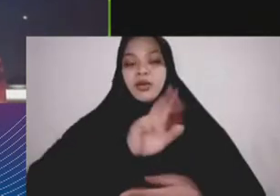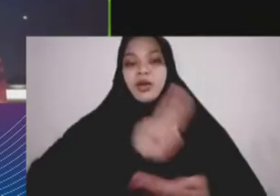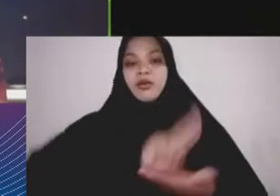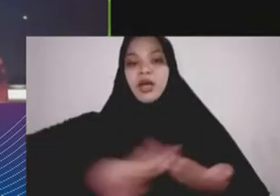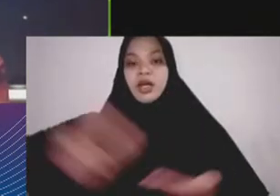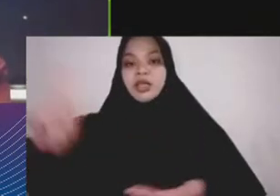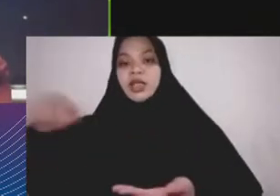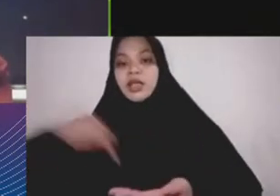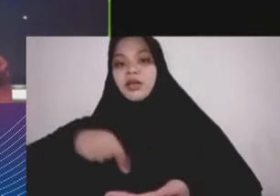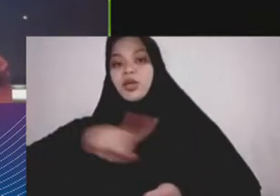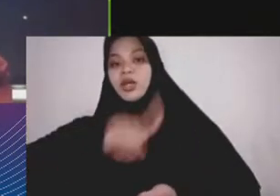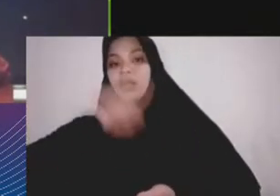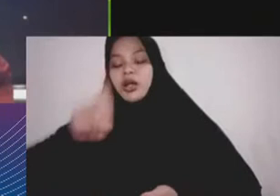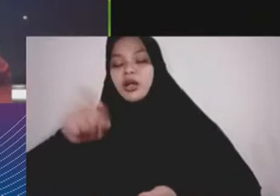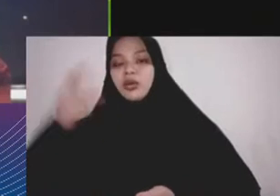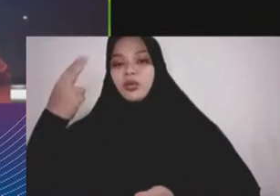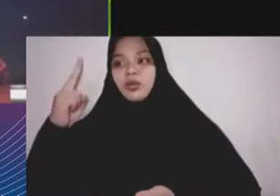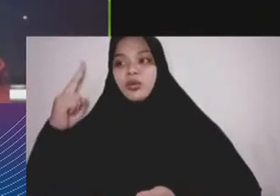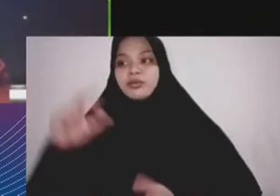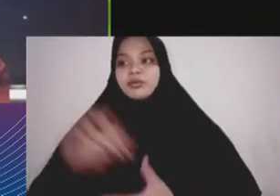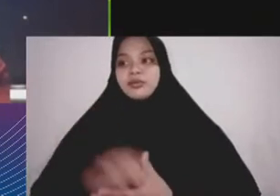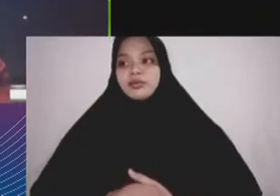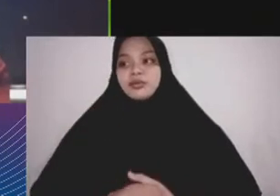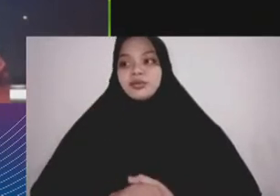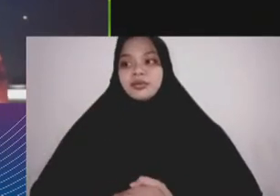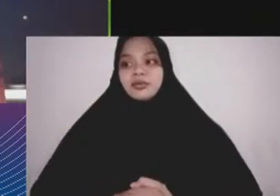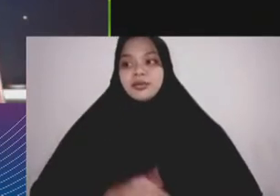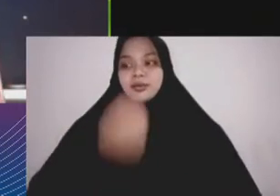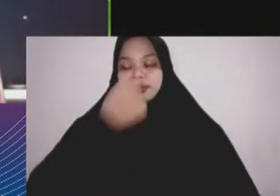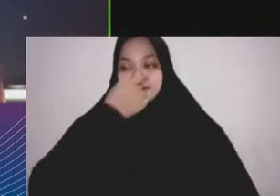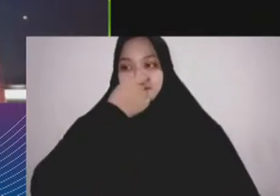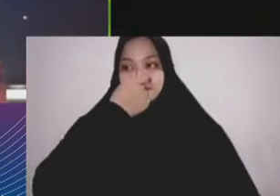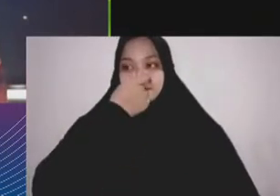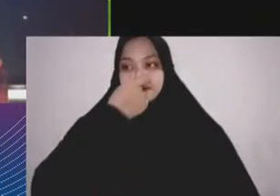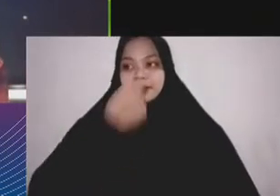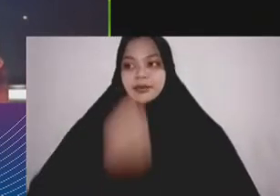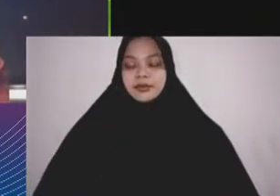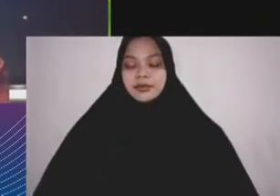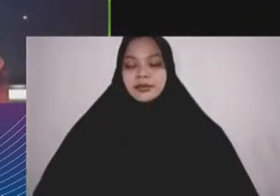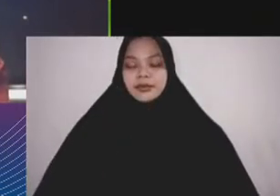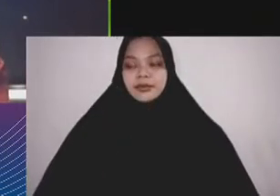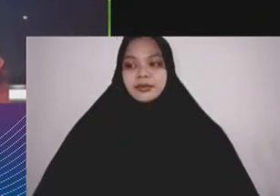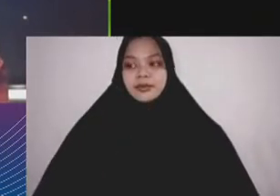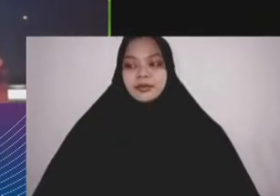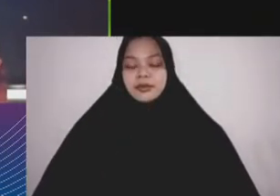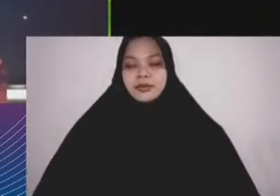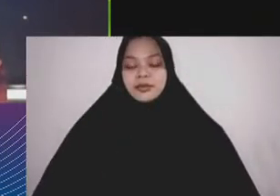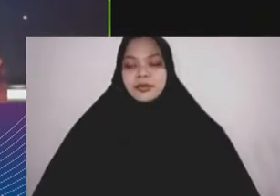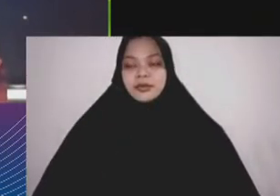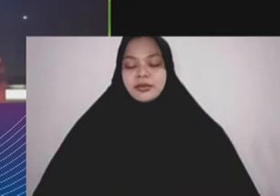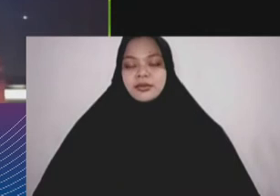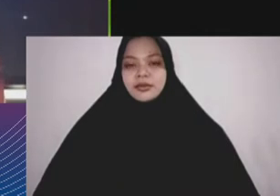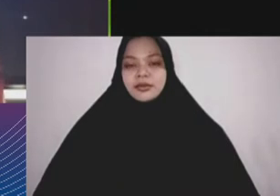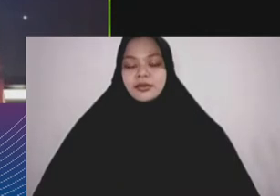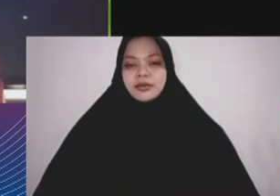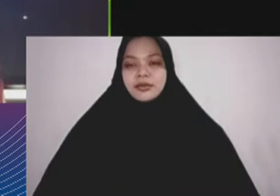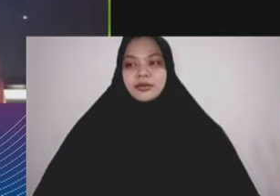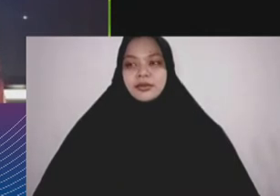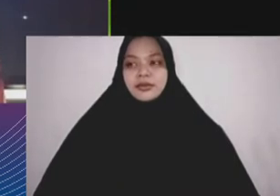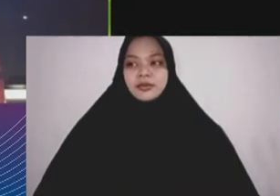Chai. Chai, both Indonesia and the US are democratic countries. Both also have diversity of